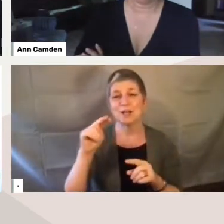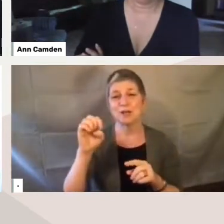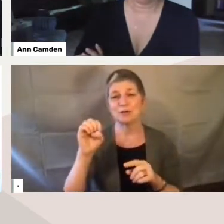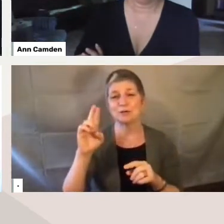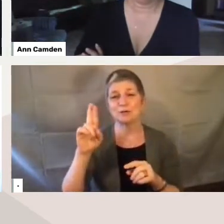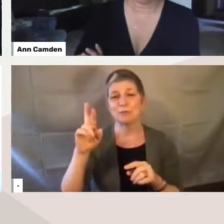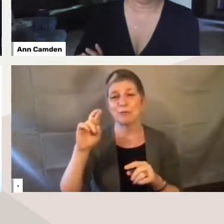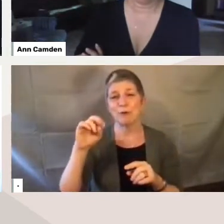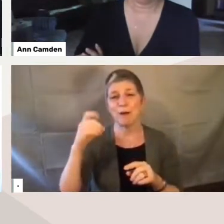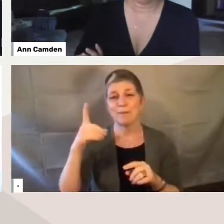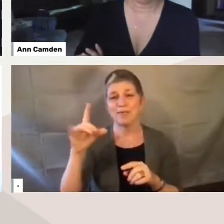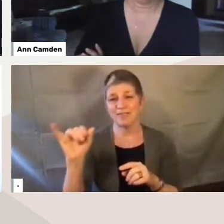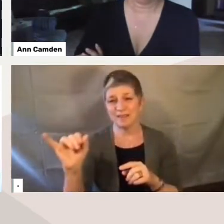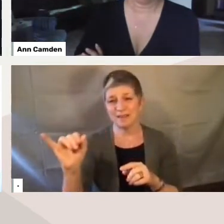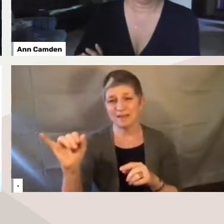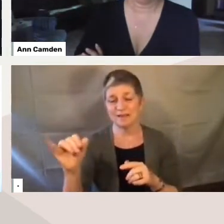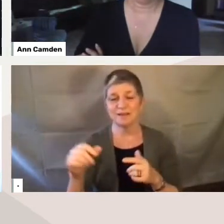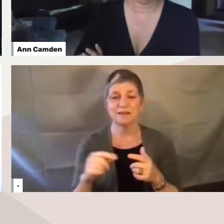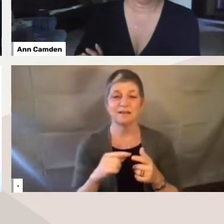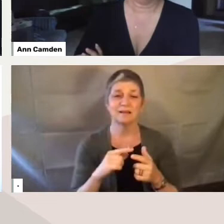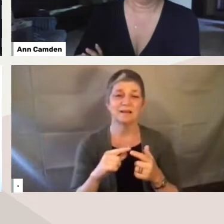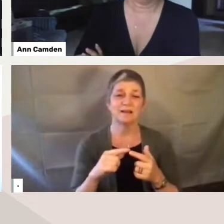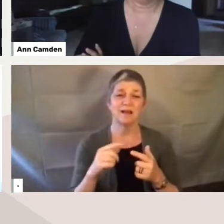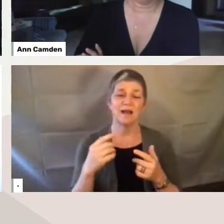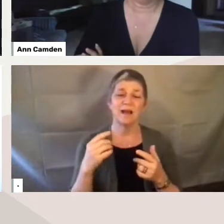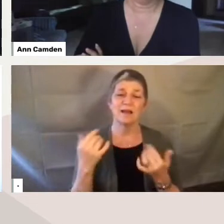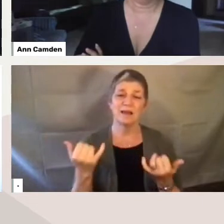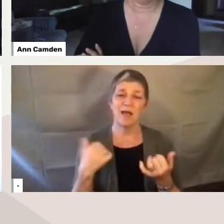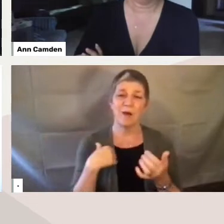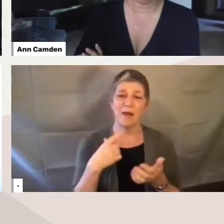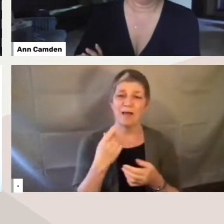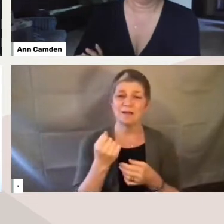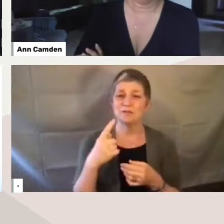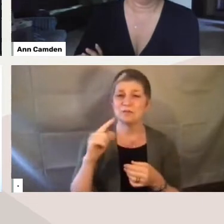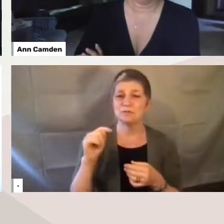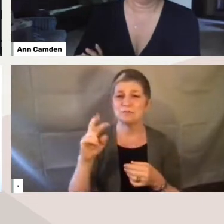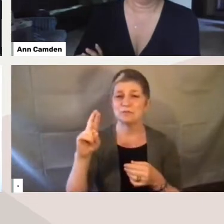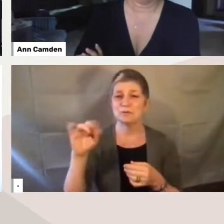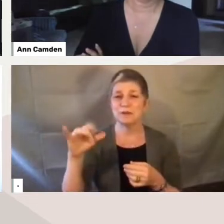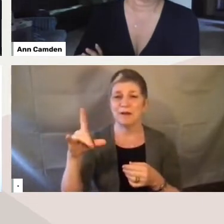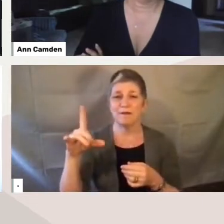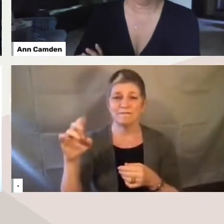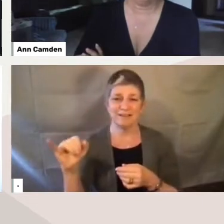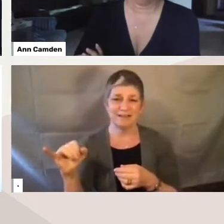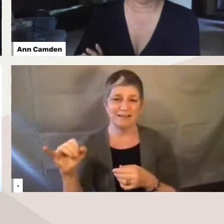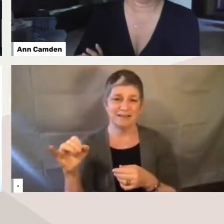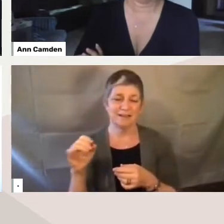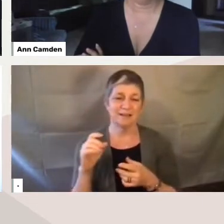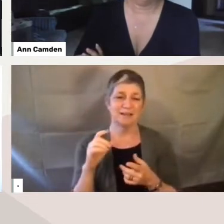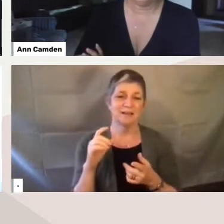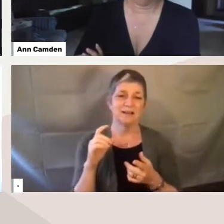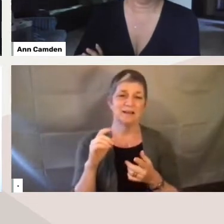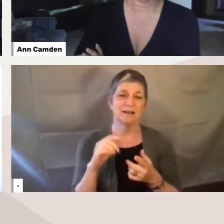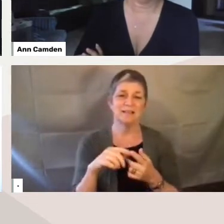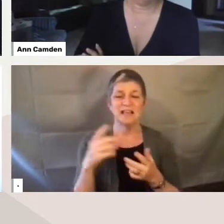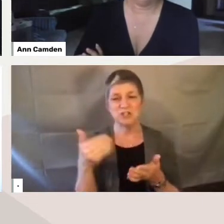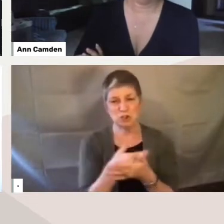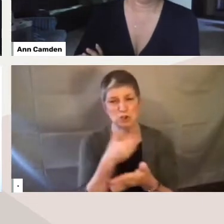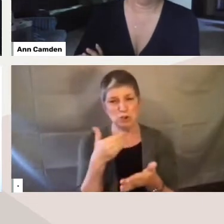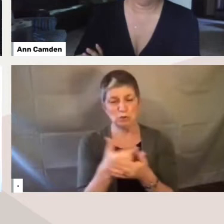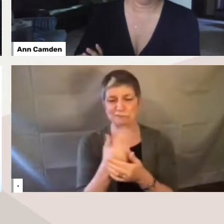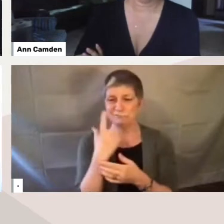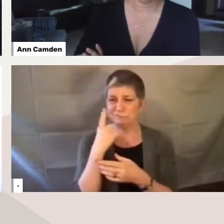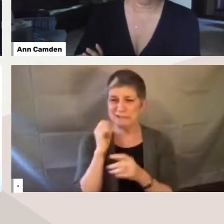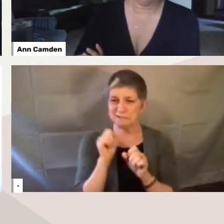neuropathy, and I'm on Trodelvy now, which is fairly new, just came